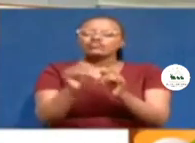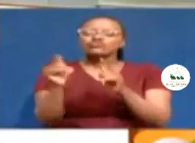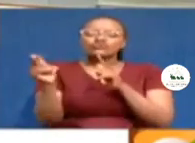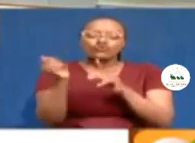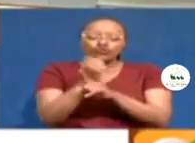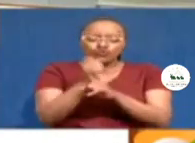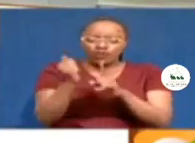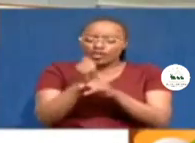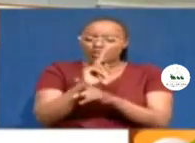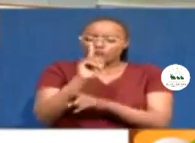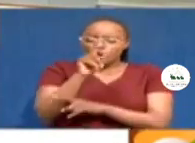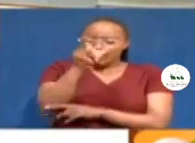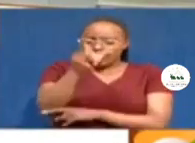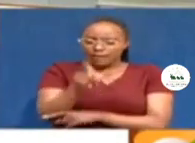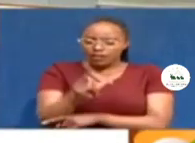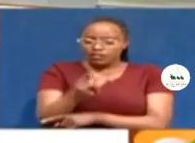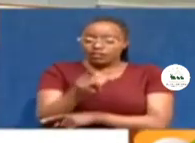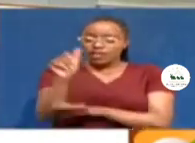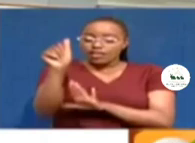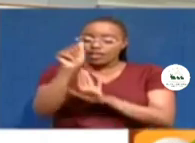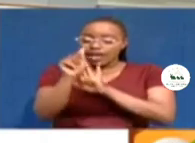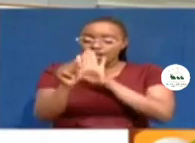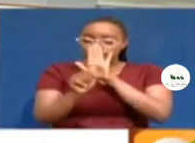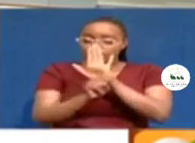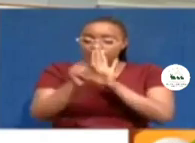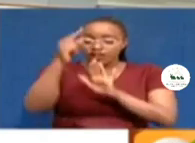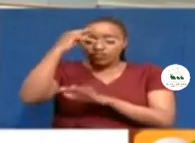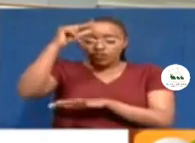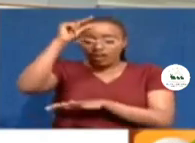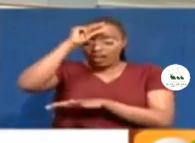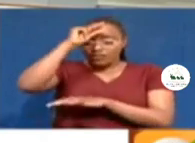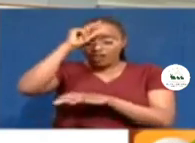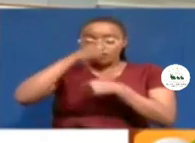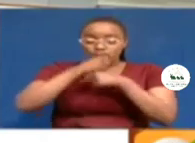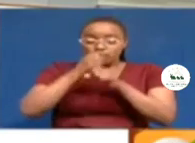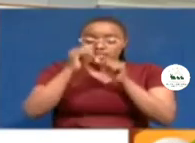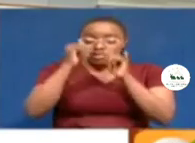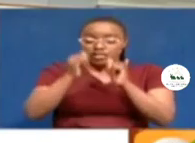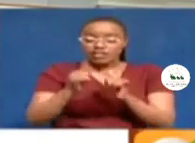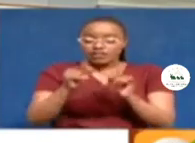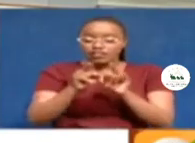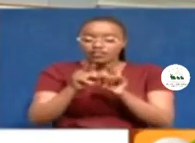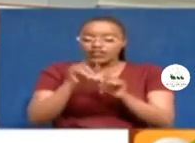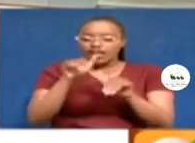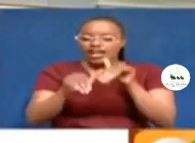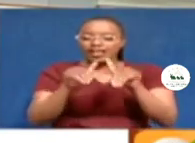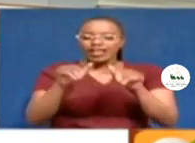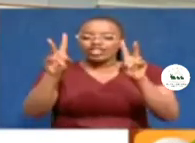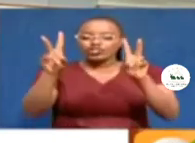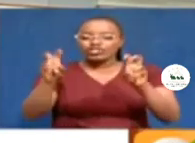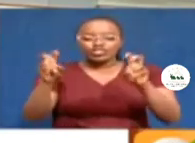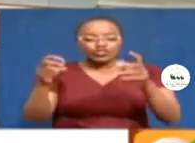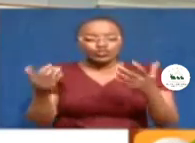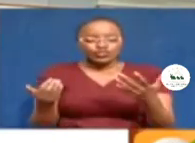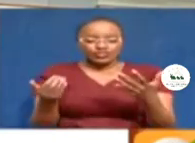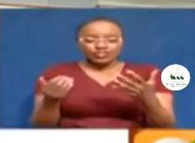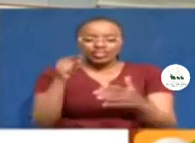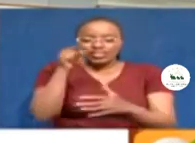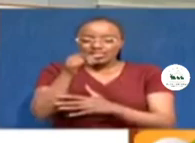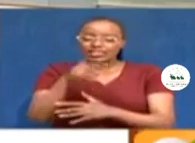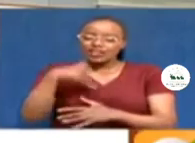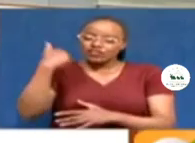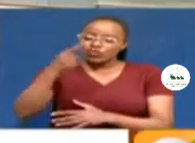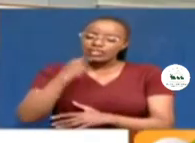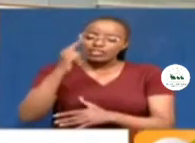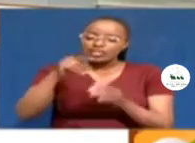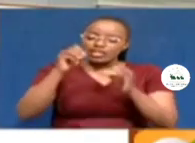an individual. That is the agenda of government, making the individual an election issue. And I kept